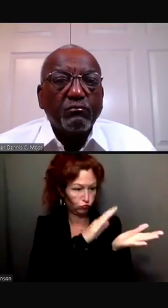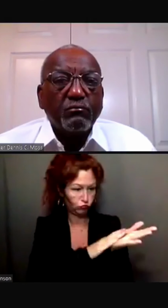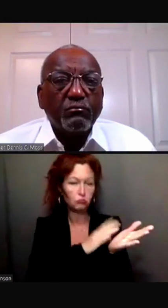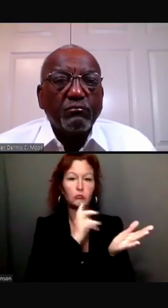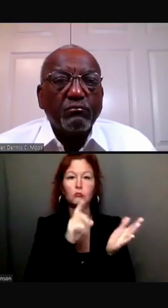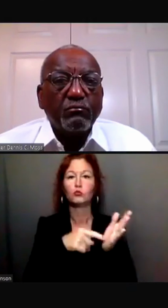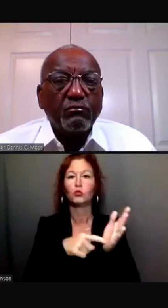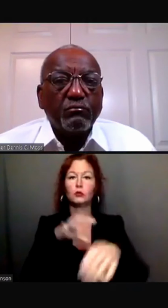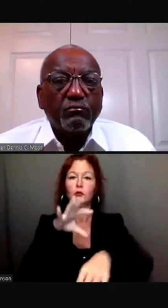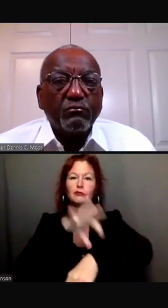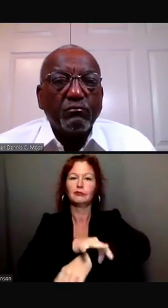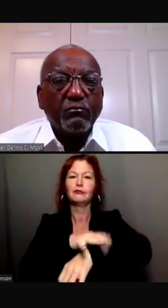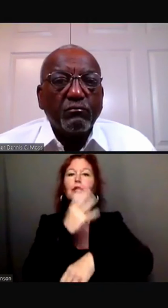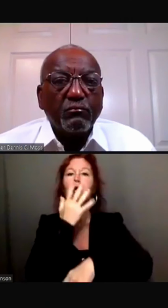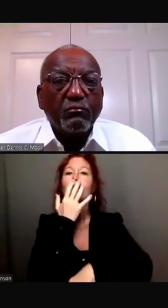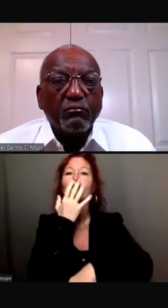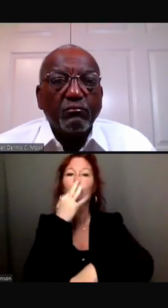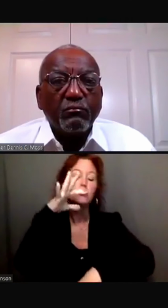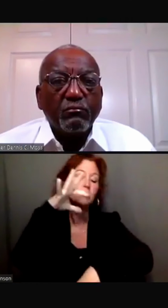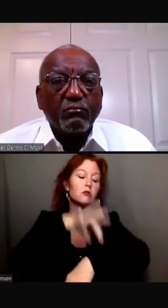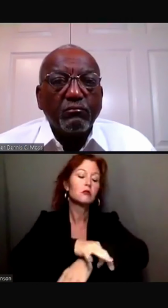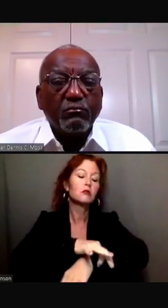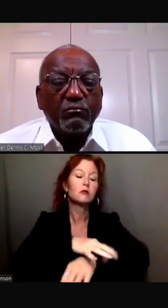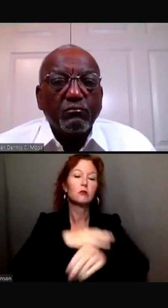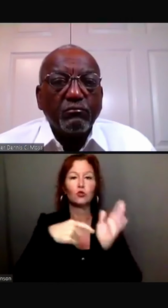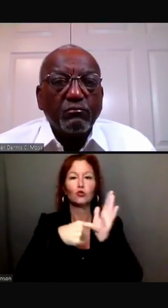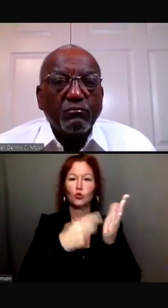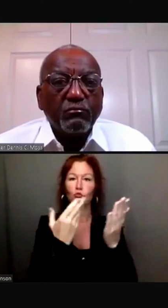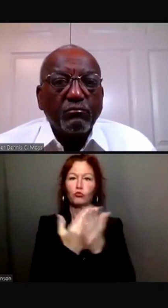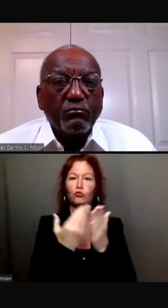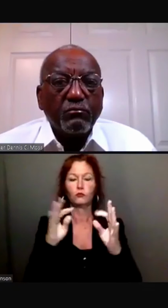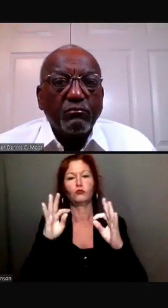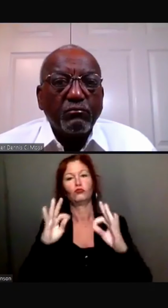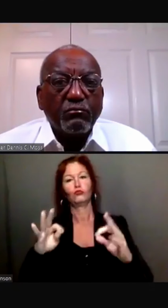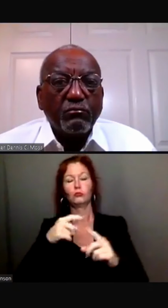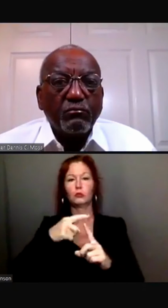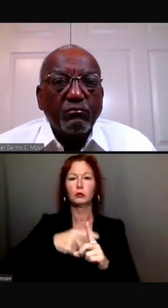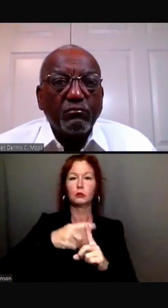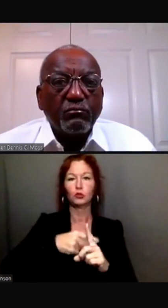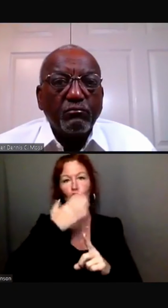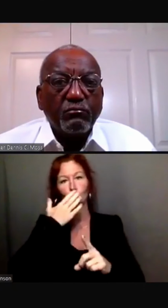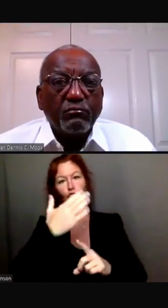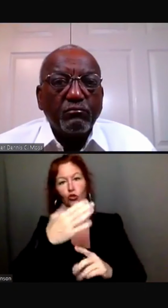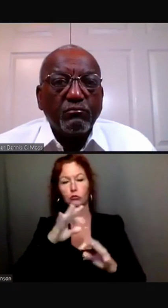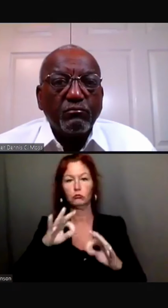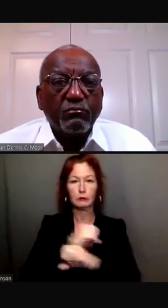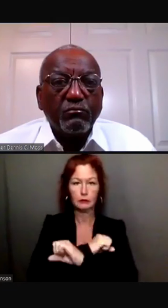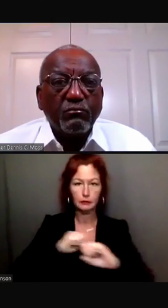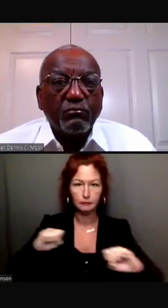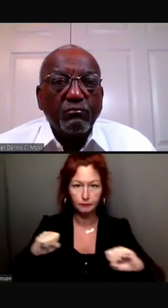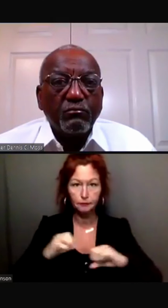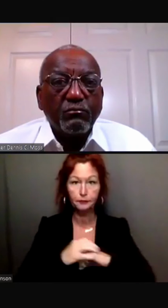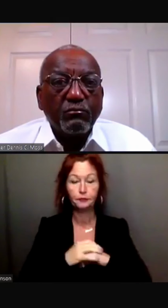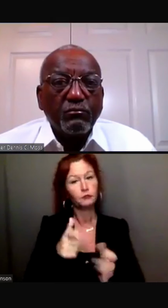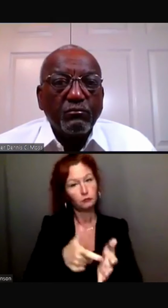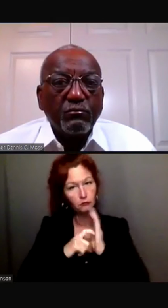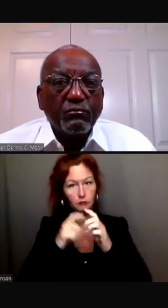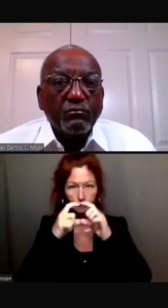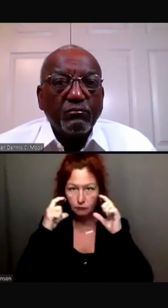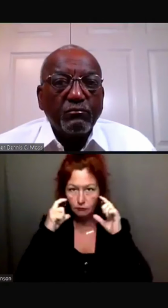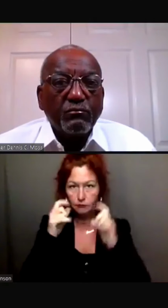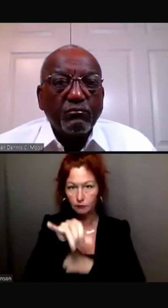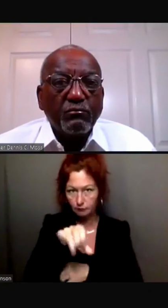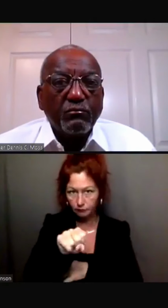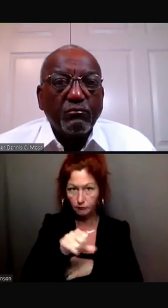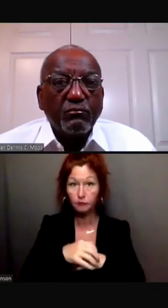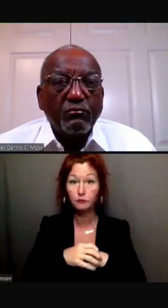people are working virtually. And again, if you look at the pictures from the EOC itself, you'll see